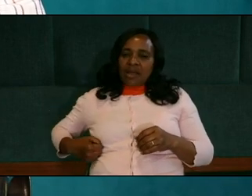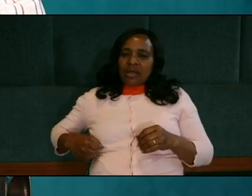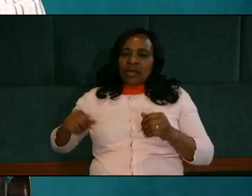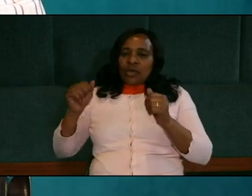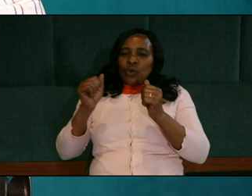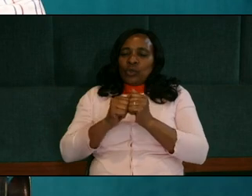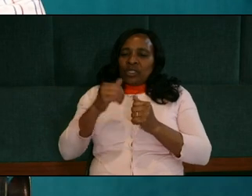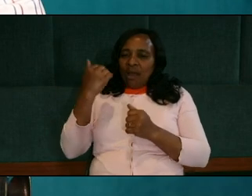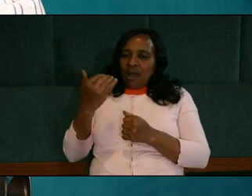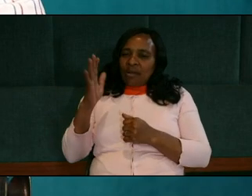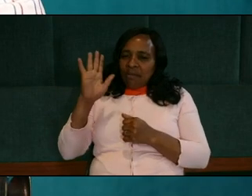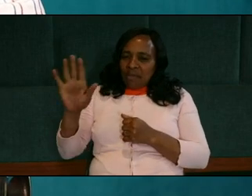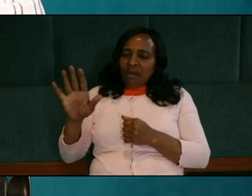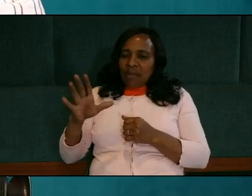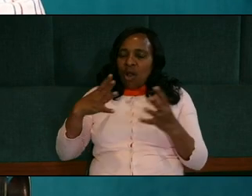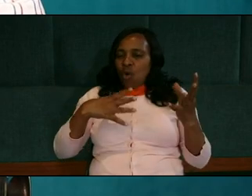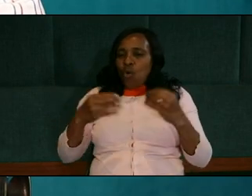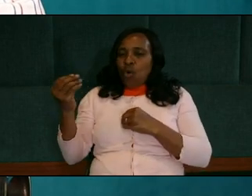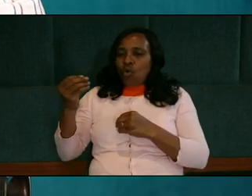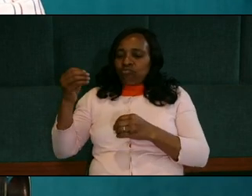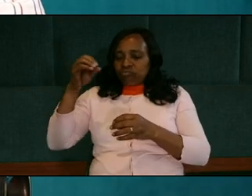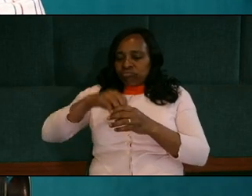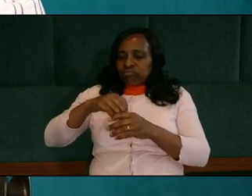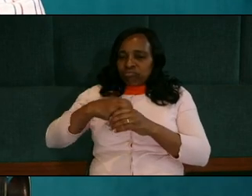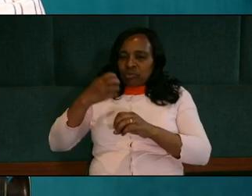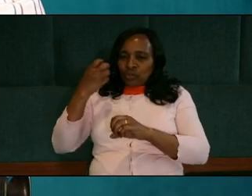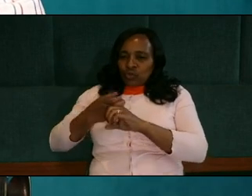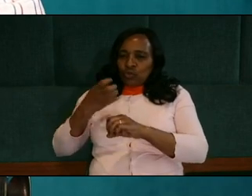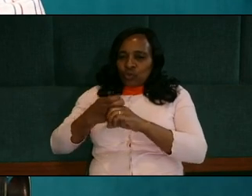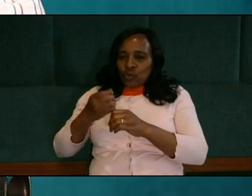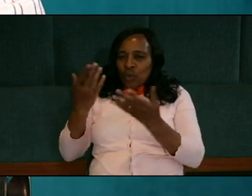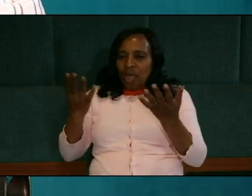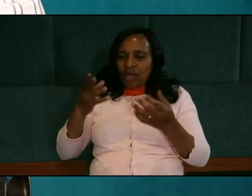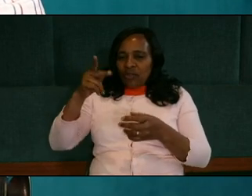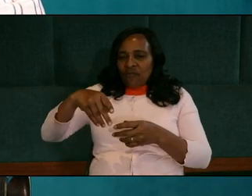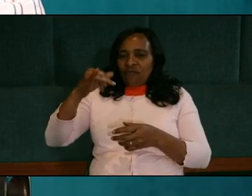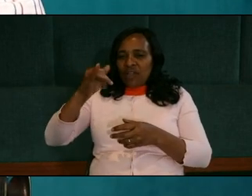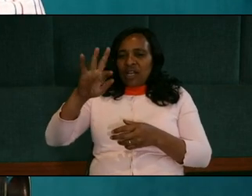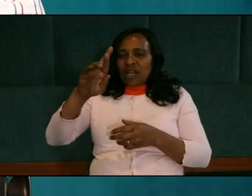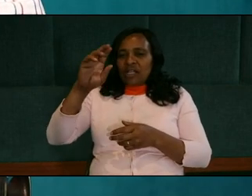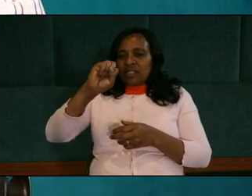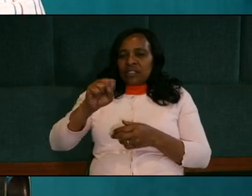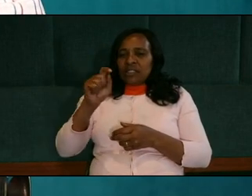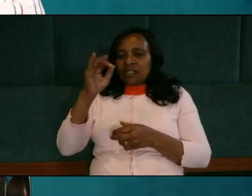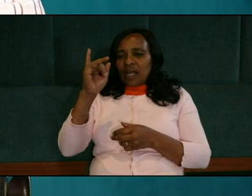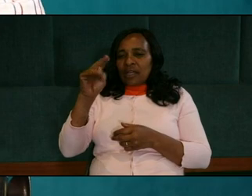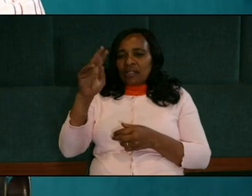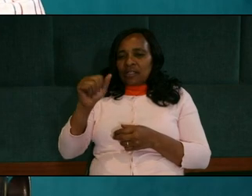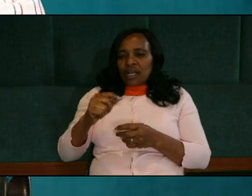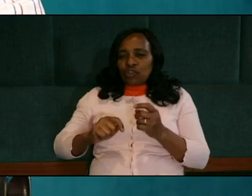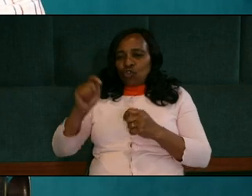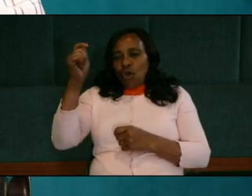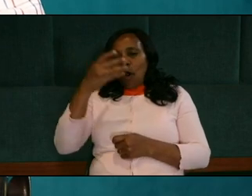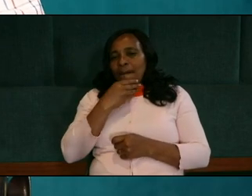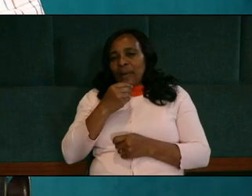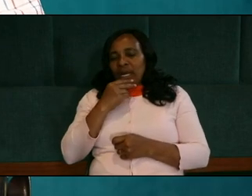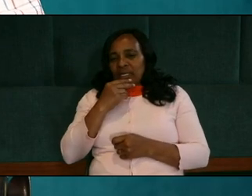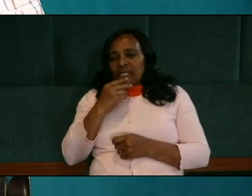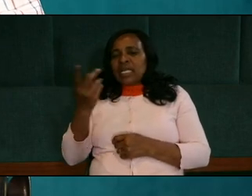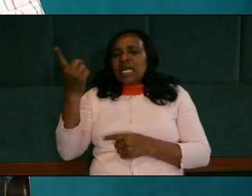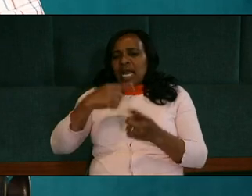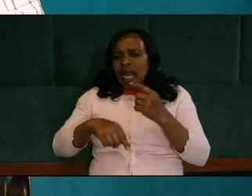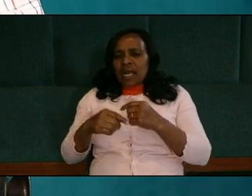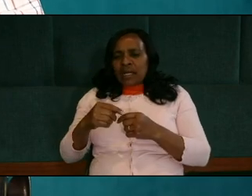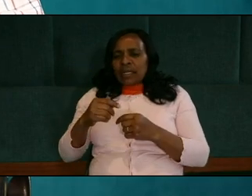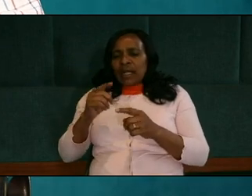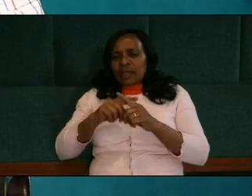in his hand, approached Goliath, the Philistine. David said to the Philistine, "You come against me with a sword